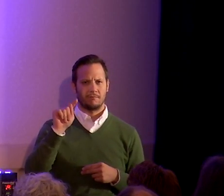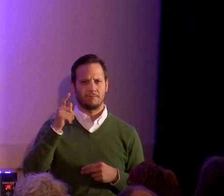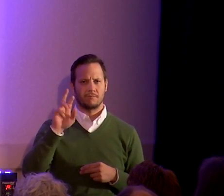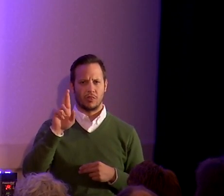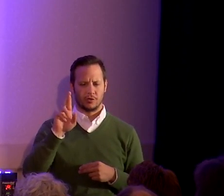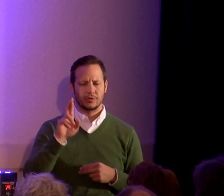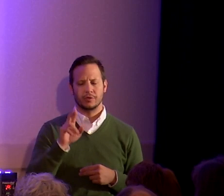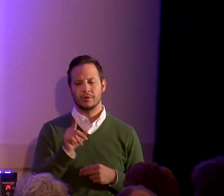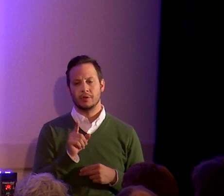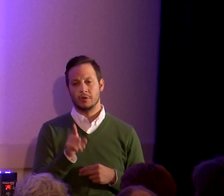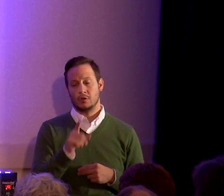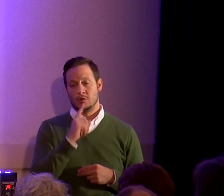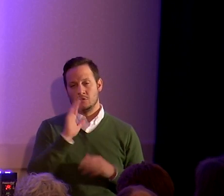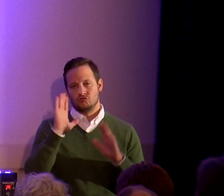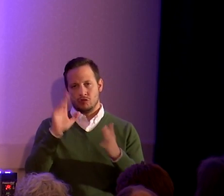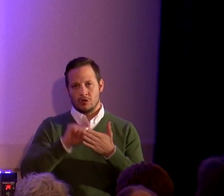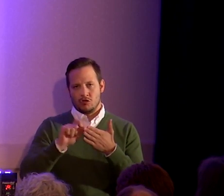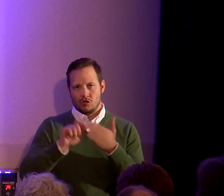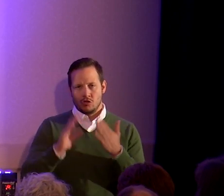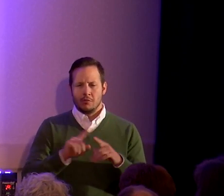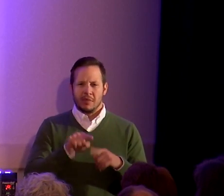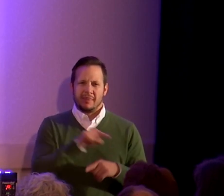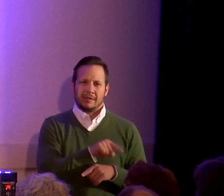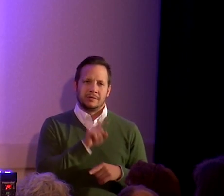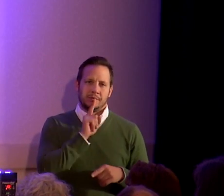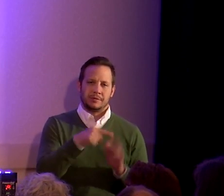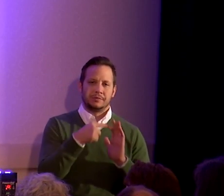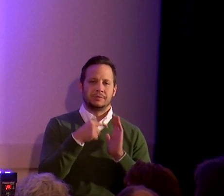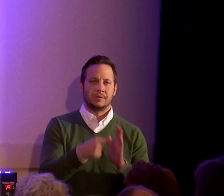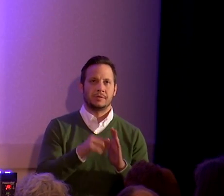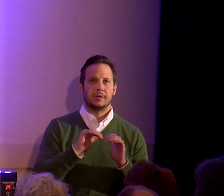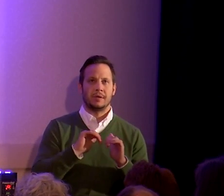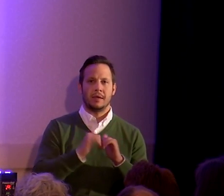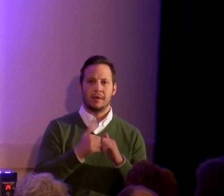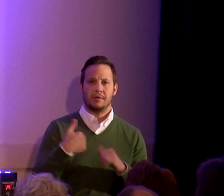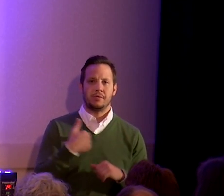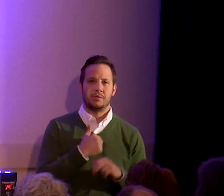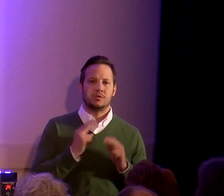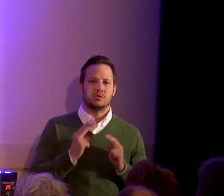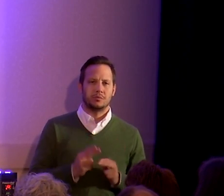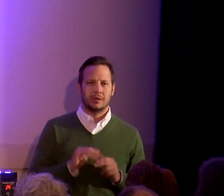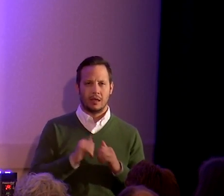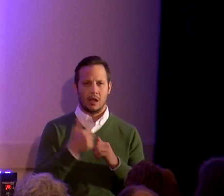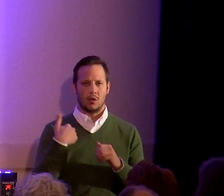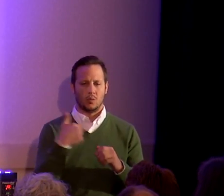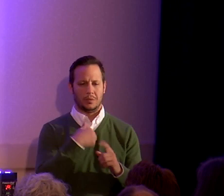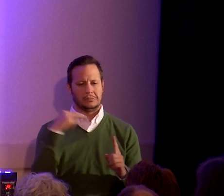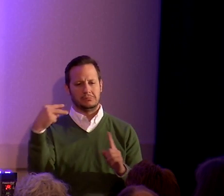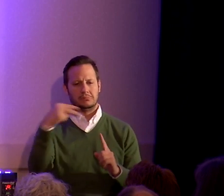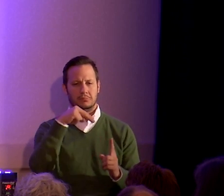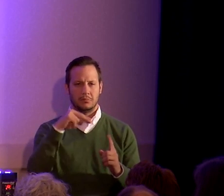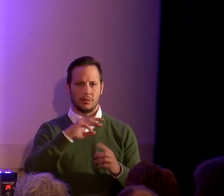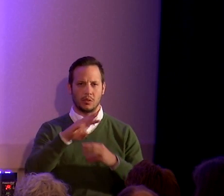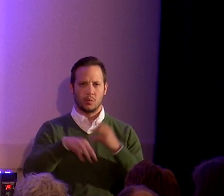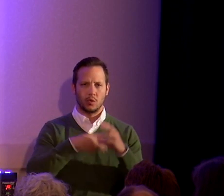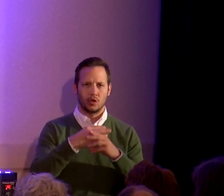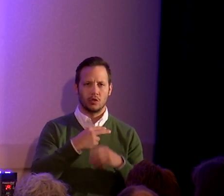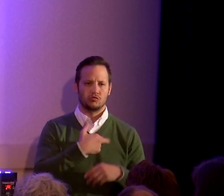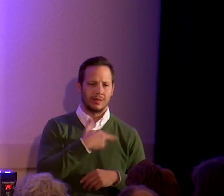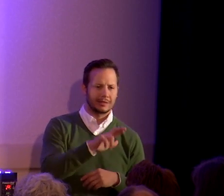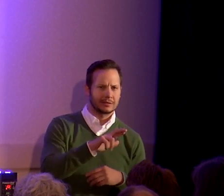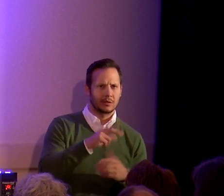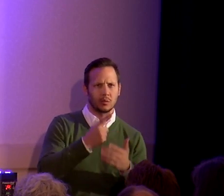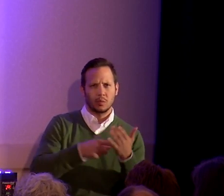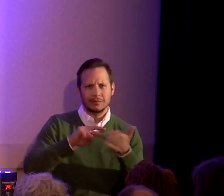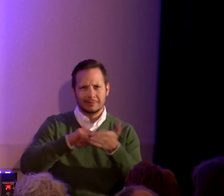sums up a lot of, kind of as human beings, the way we look at the world in terms of religion and just searching for a meaning.